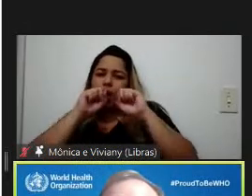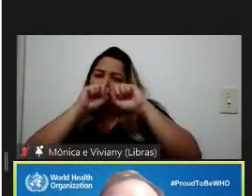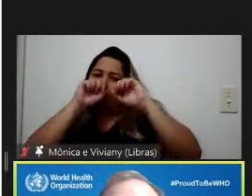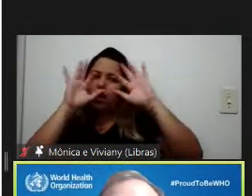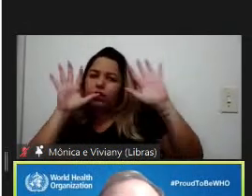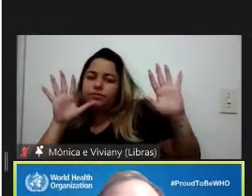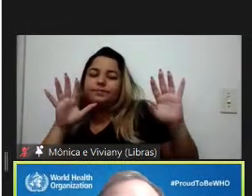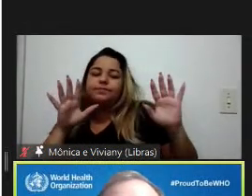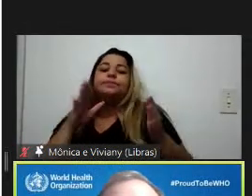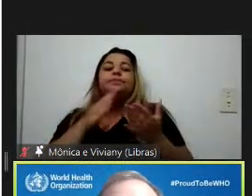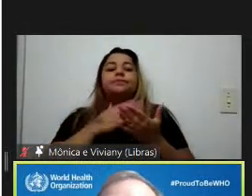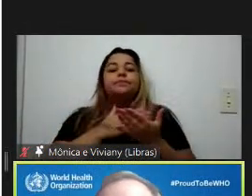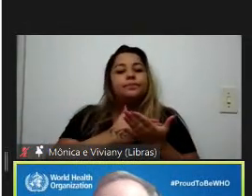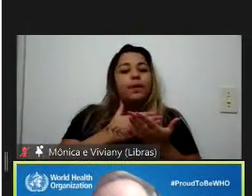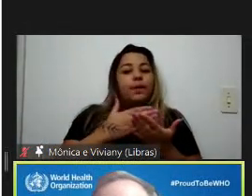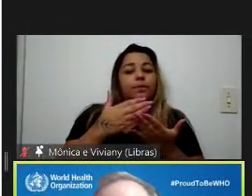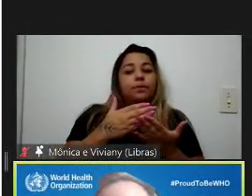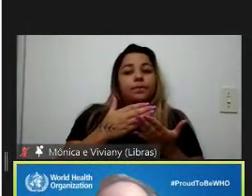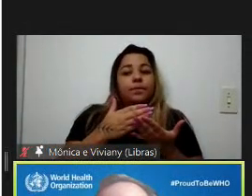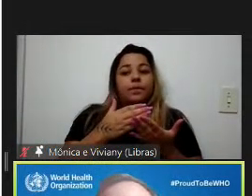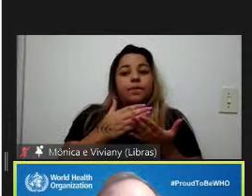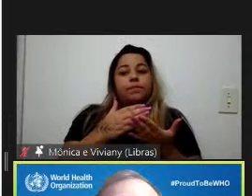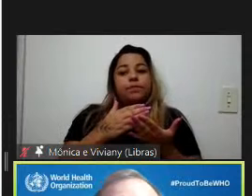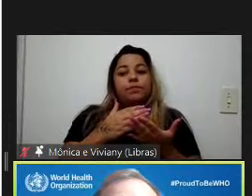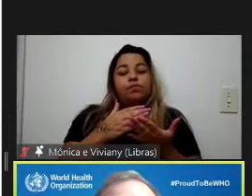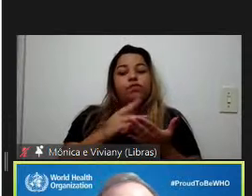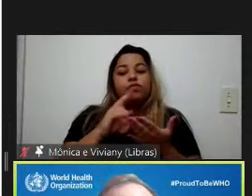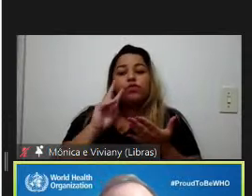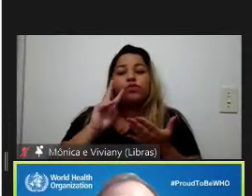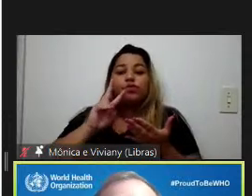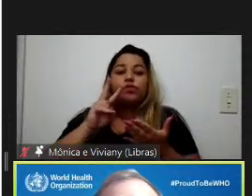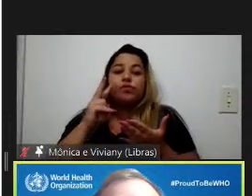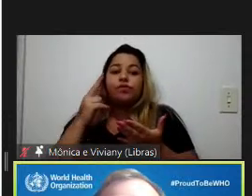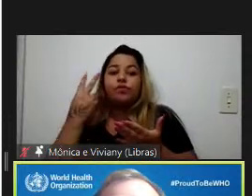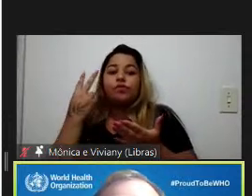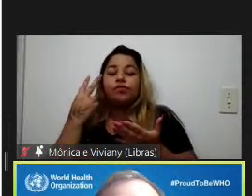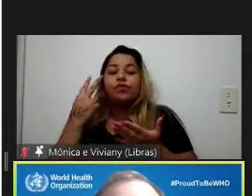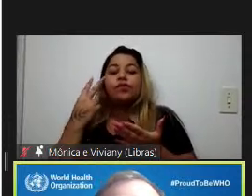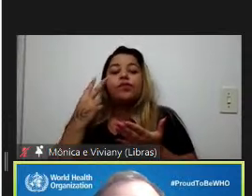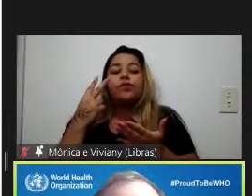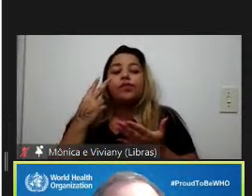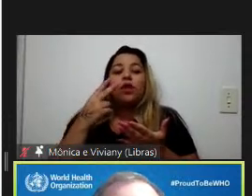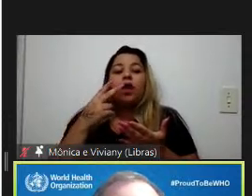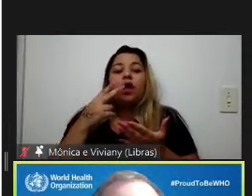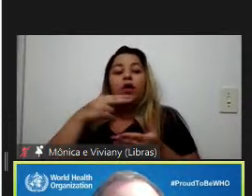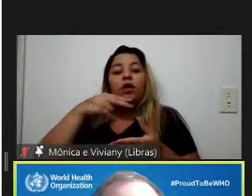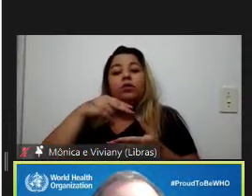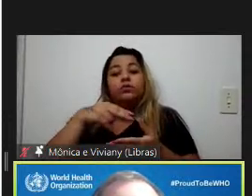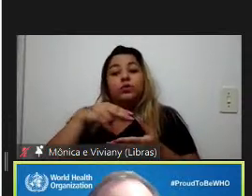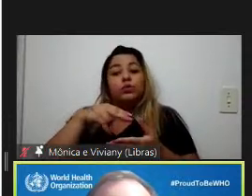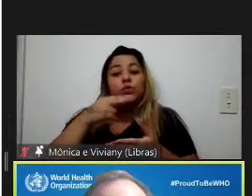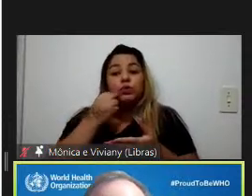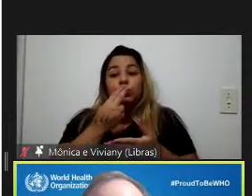about the value of nutrition in universal health coverage. I mean, you've already discussed the